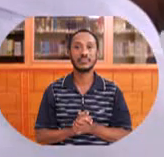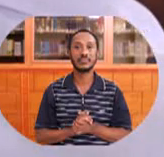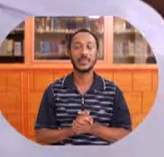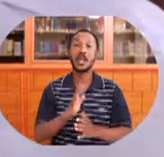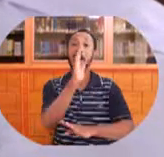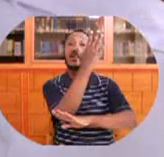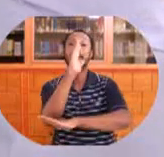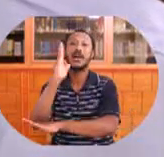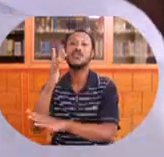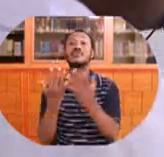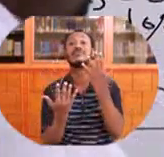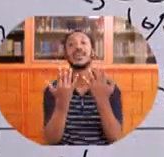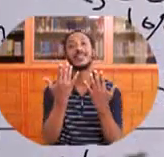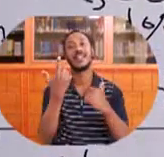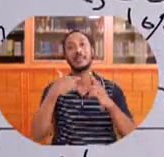Wildfire.